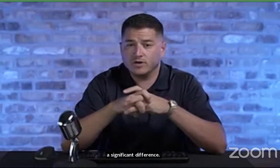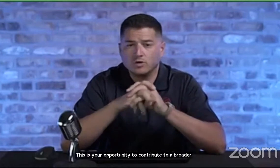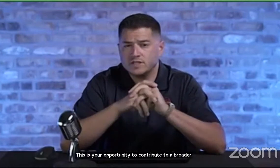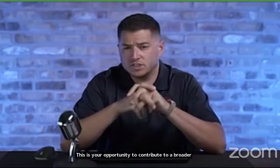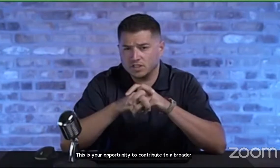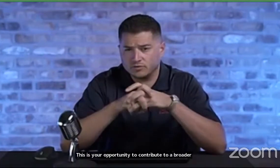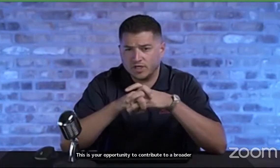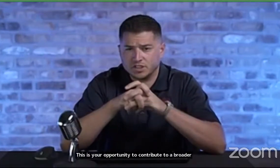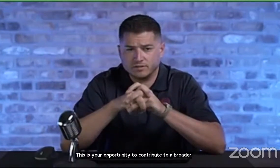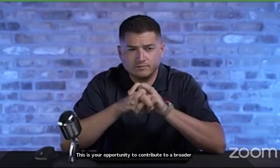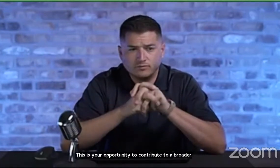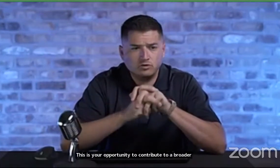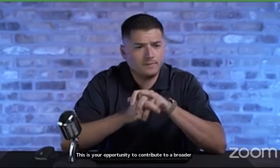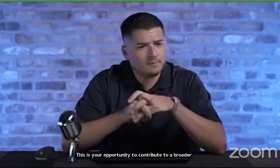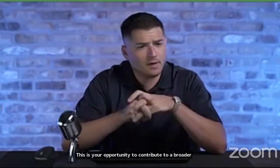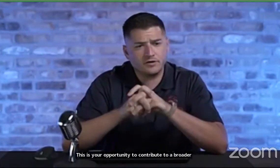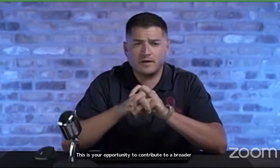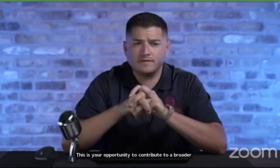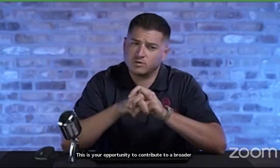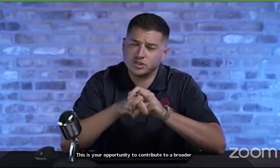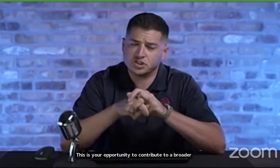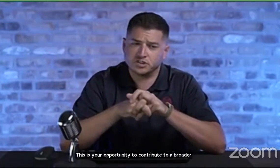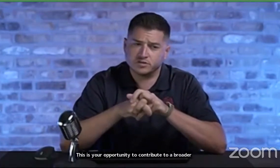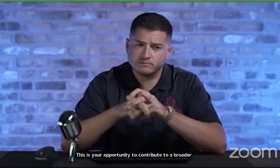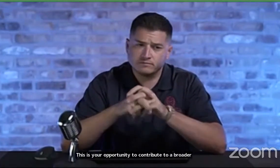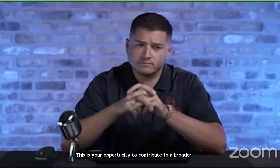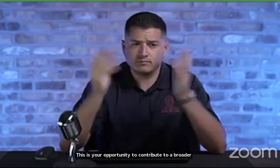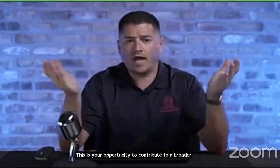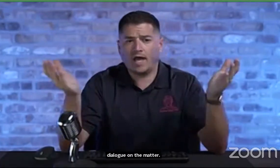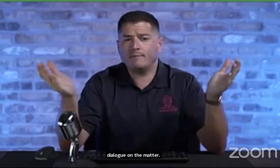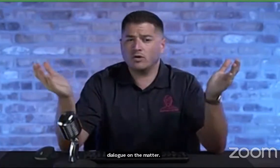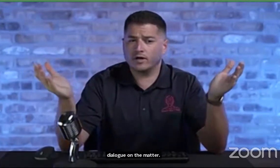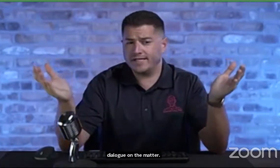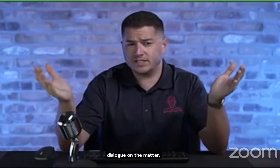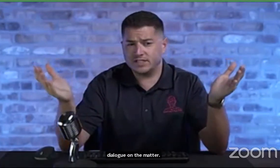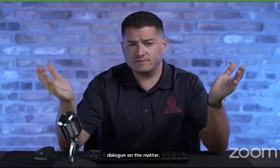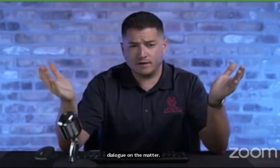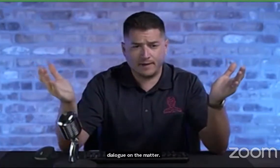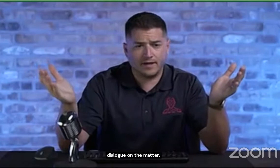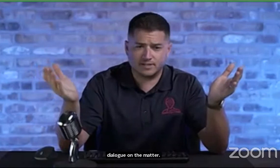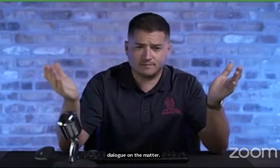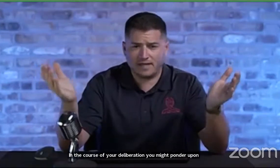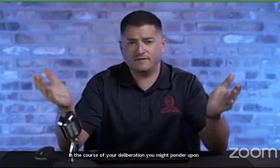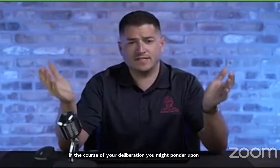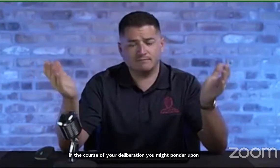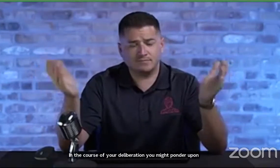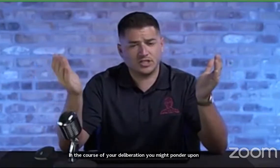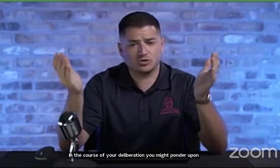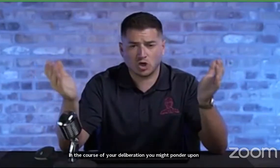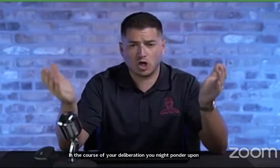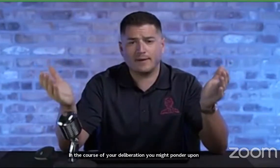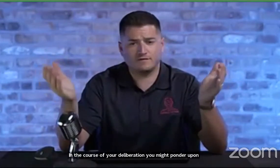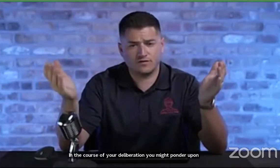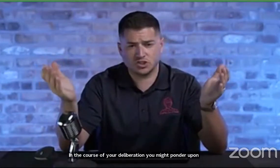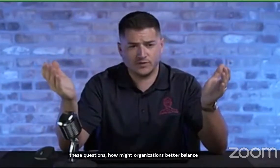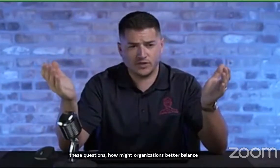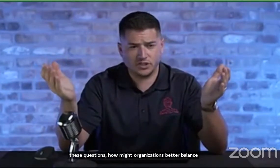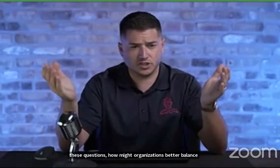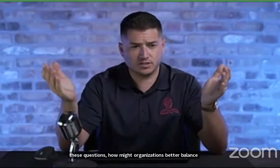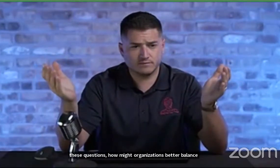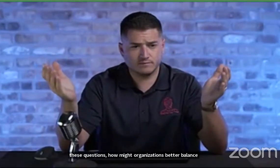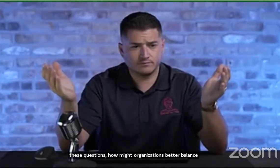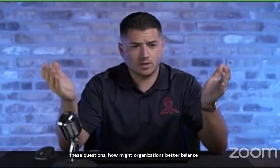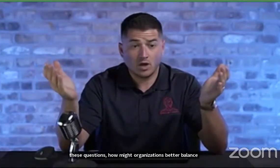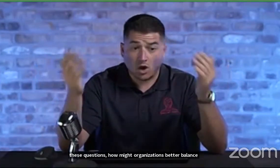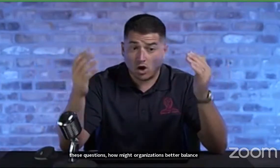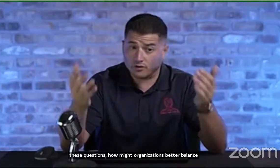the matter in the course of your deliberation you might Ponder upon these questions how might organizations Better balance the benefits and potential drawbacks of fission